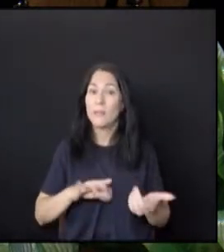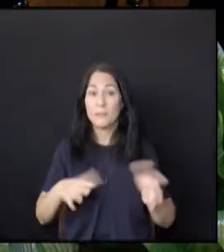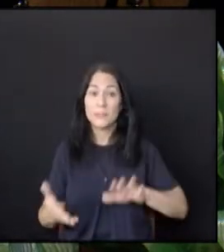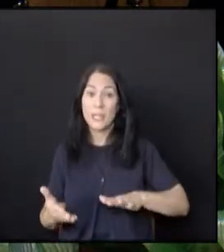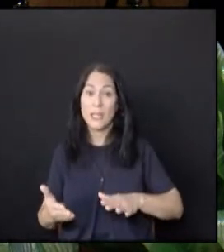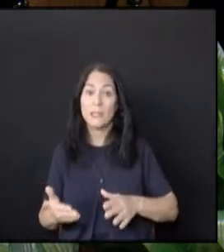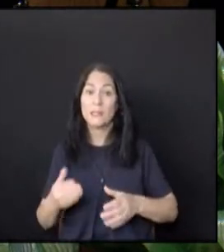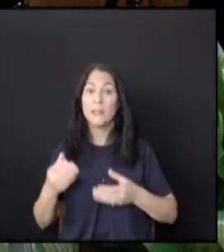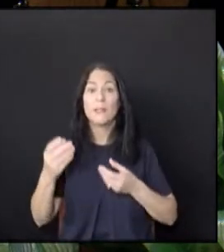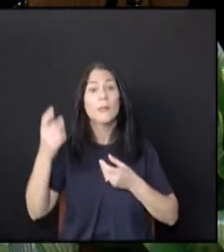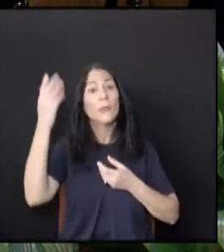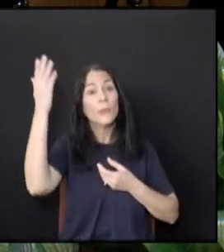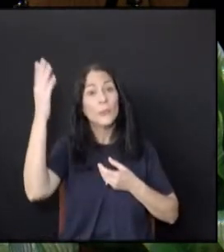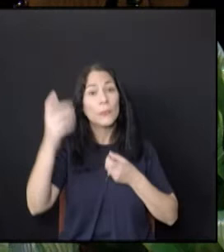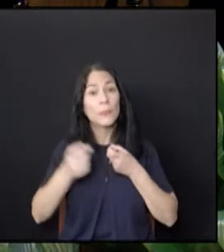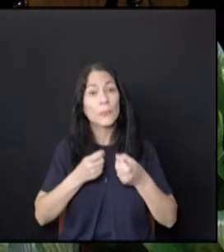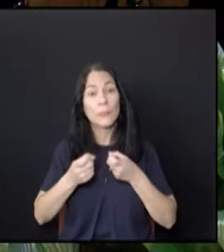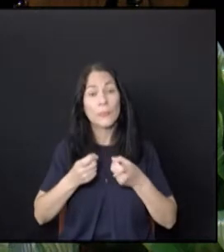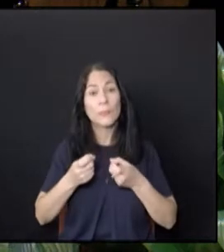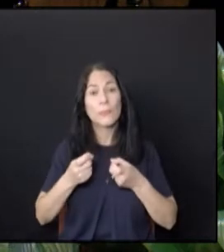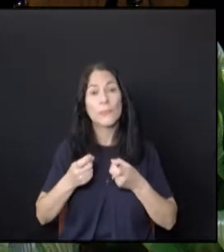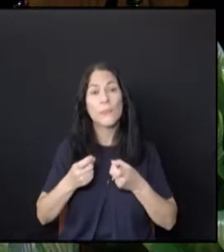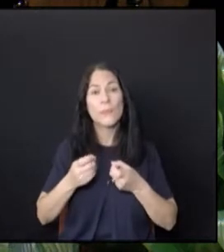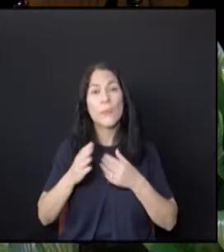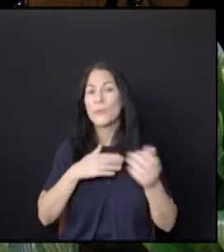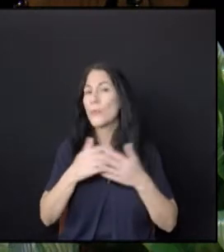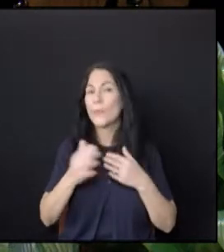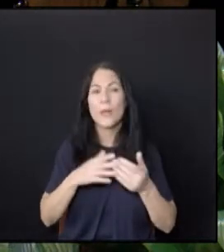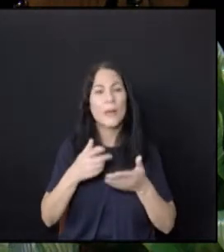am in your hands, no matter what may come.